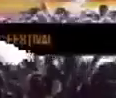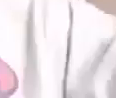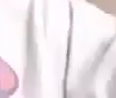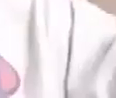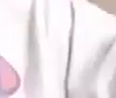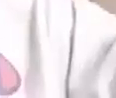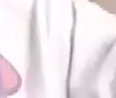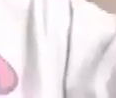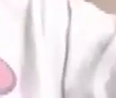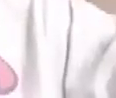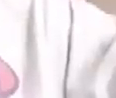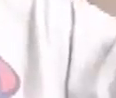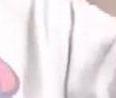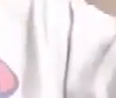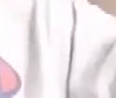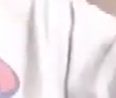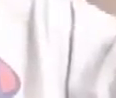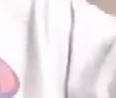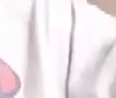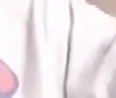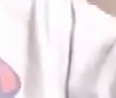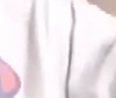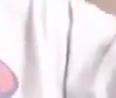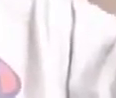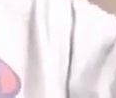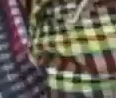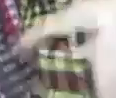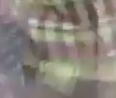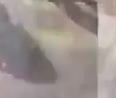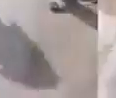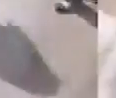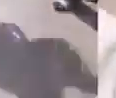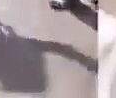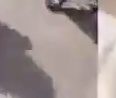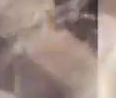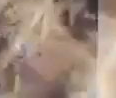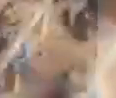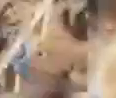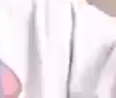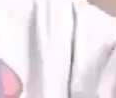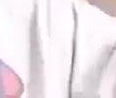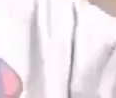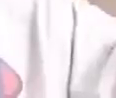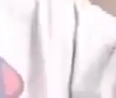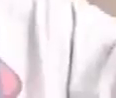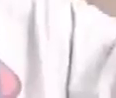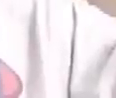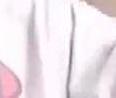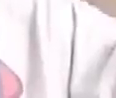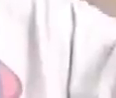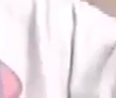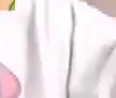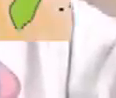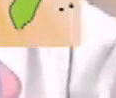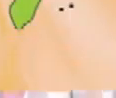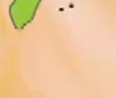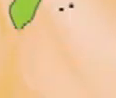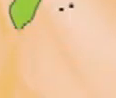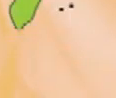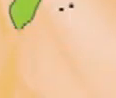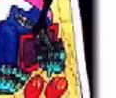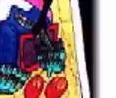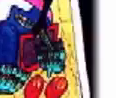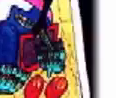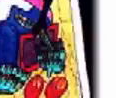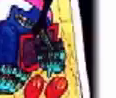You want to know the existing policies and programs of the arts and culture sector? You want to know about the governance